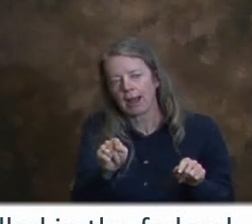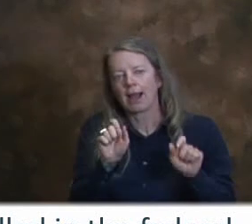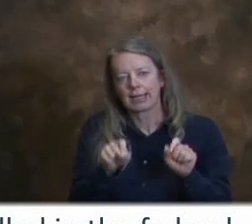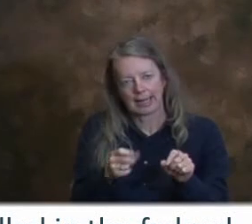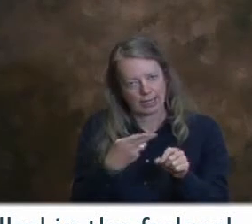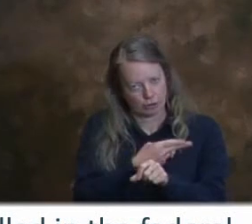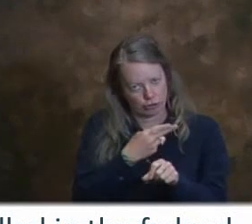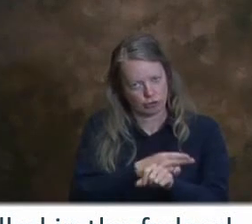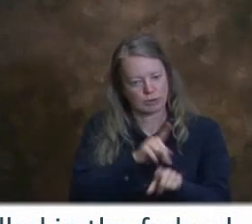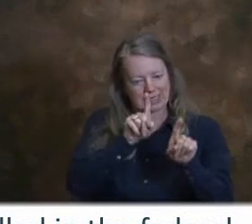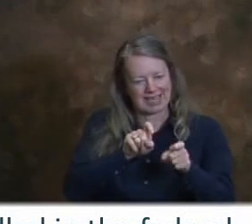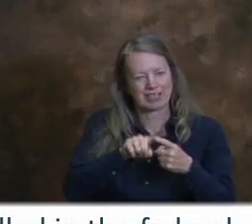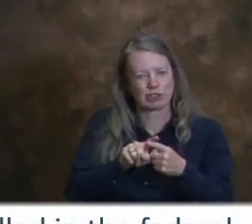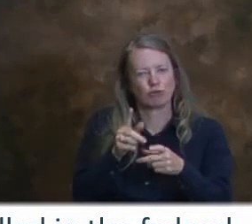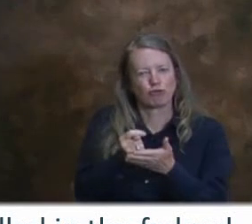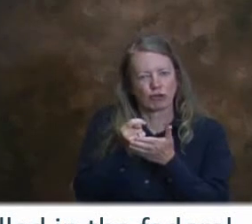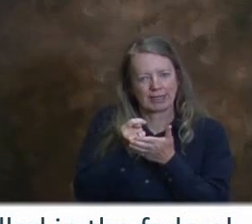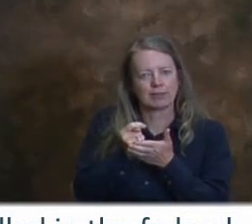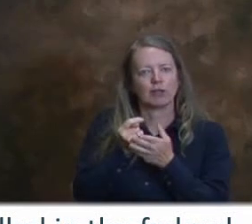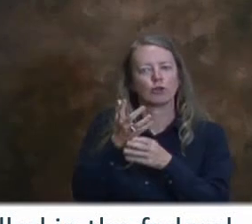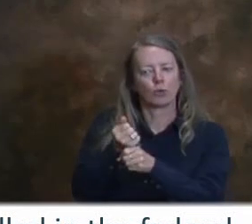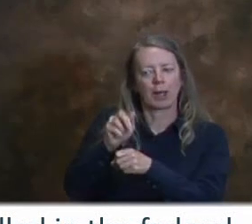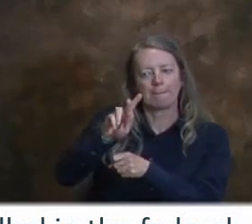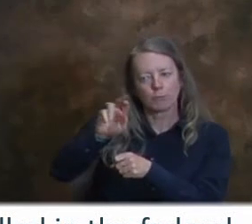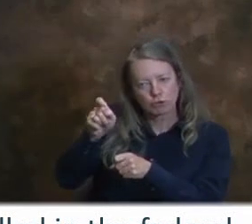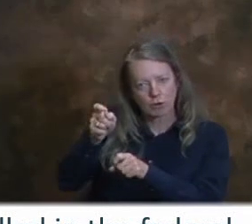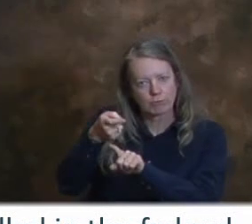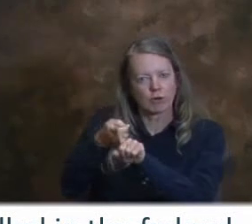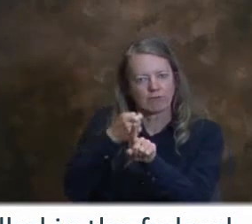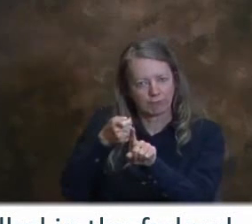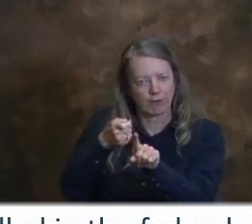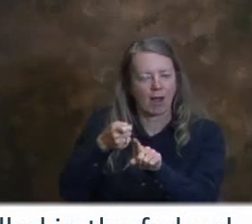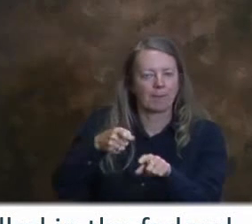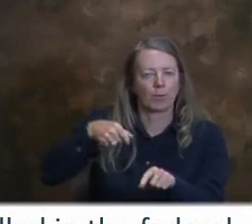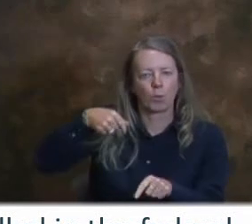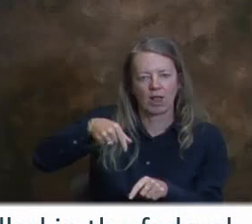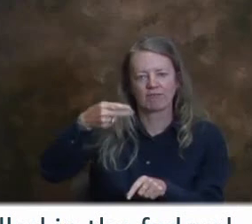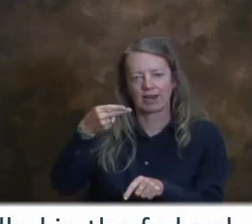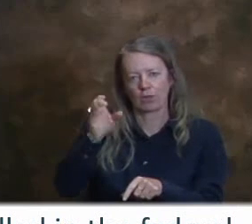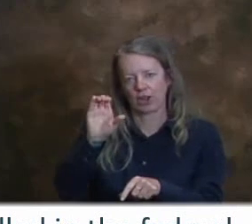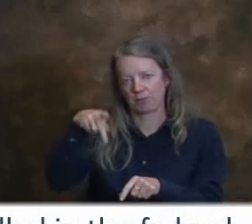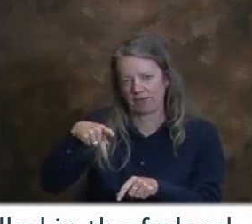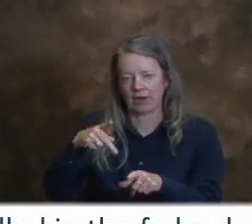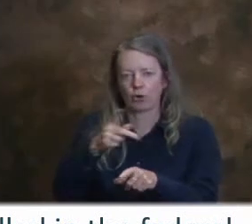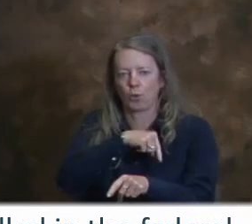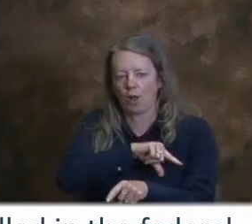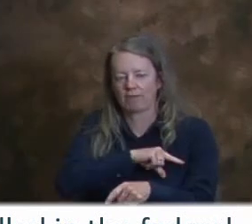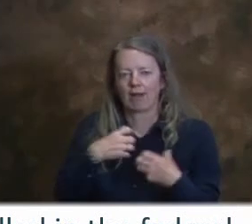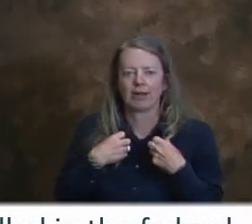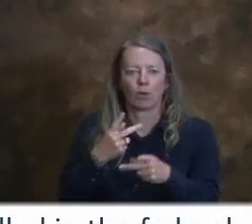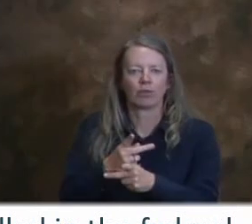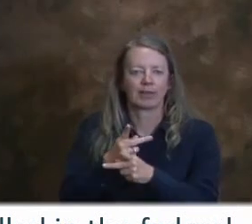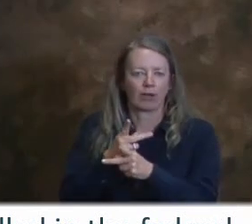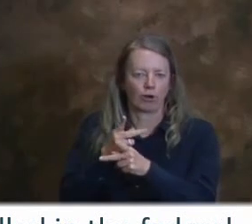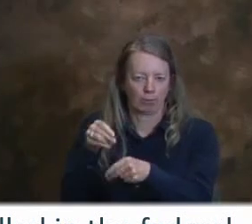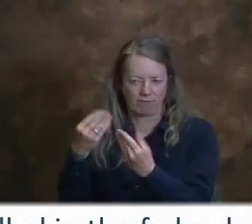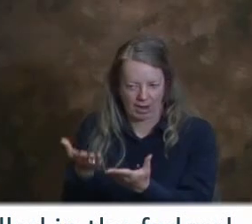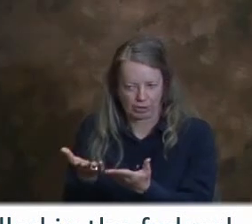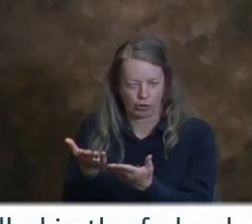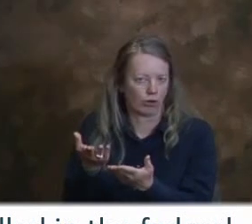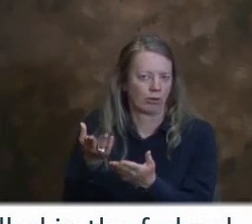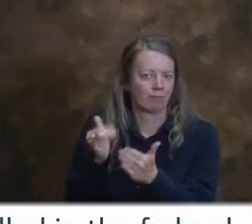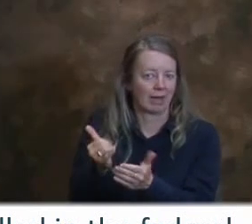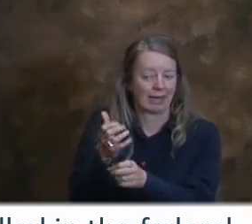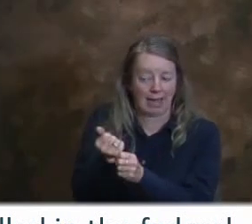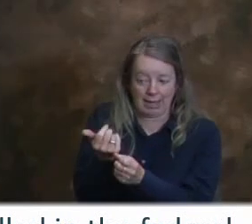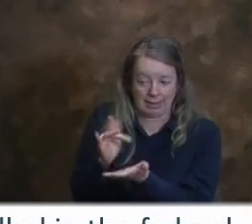treat location to receive a prescription from a qualified healthcare provider and treatment on the spot if they're eligible. There